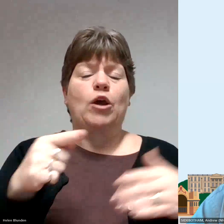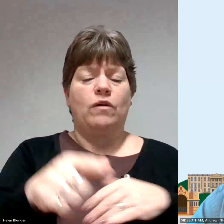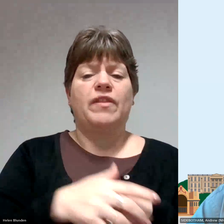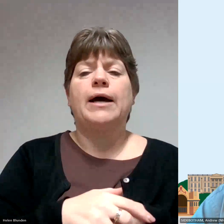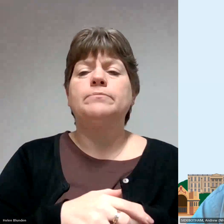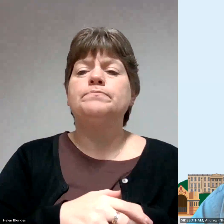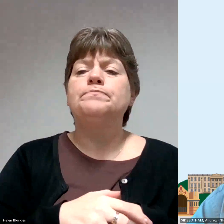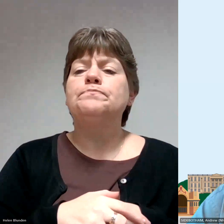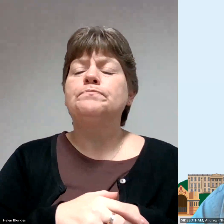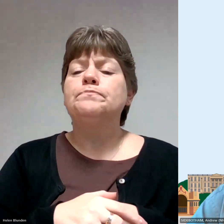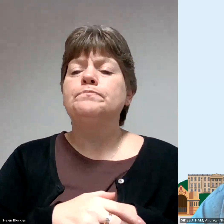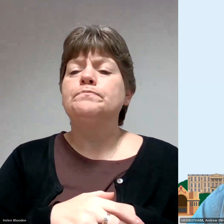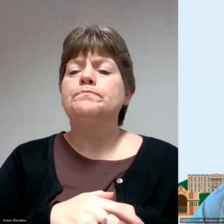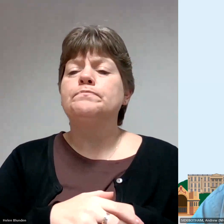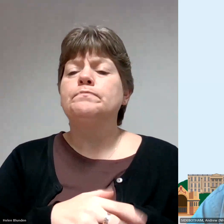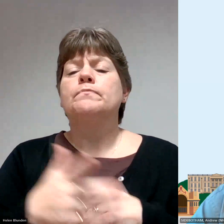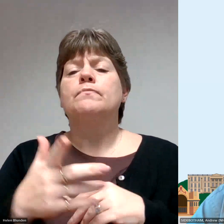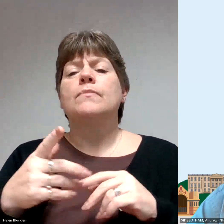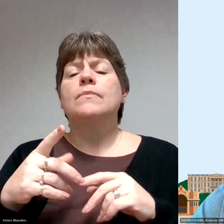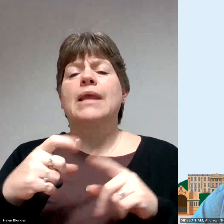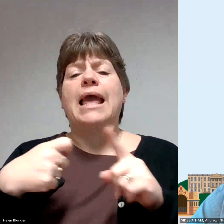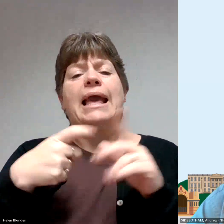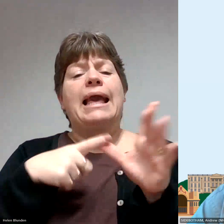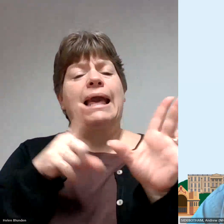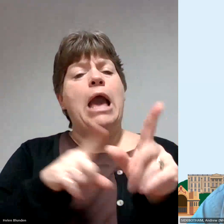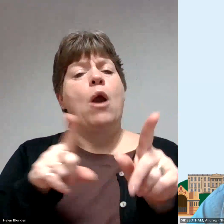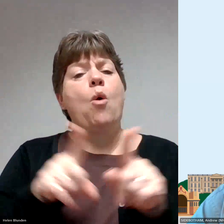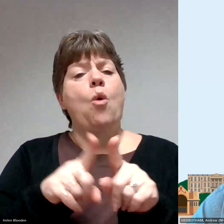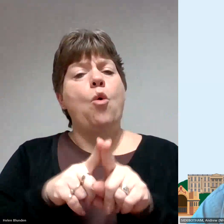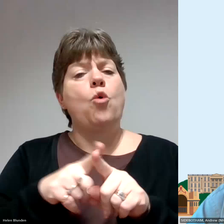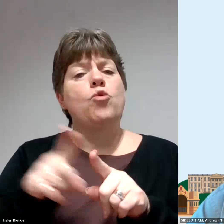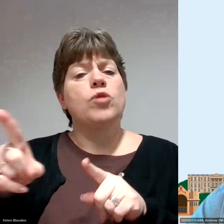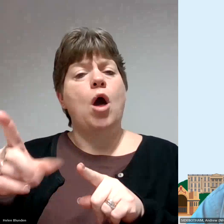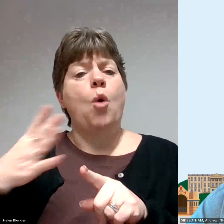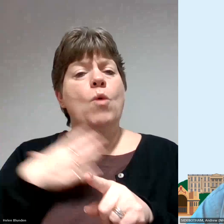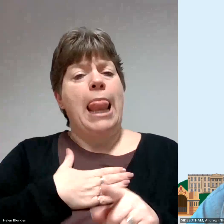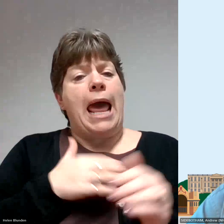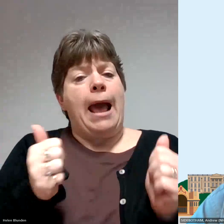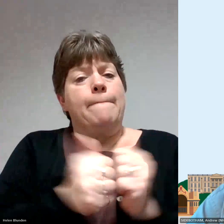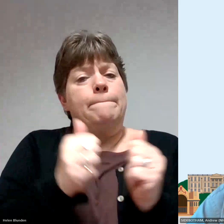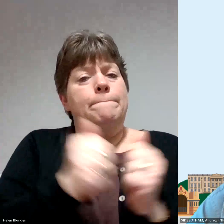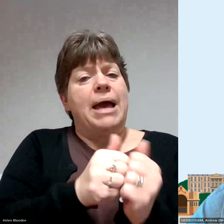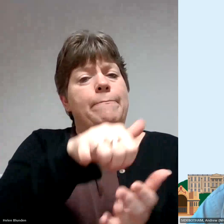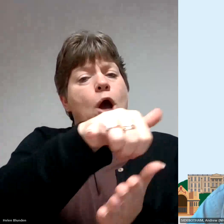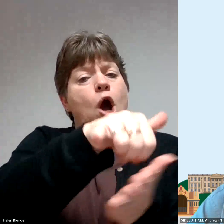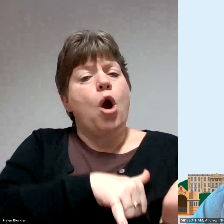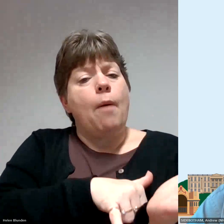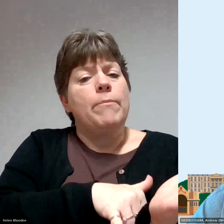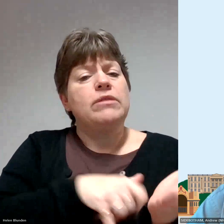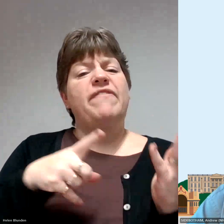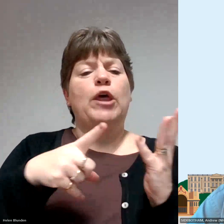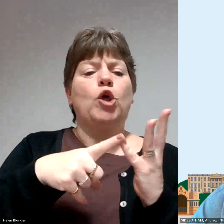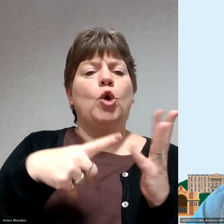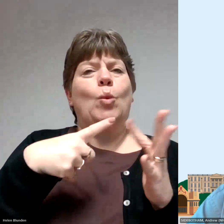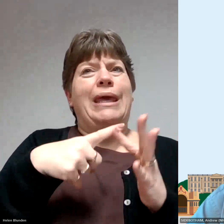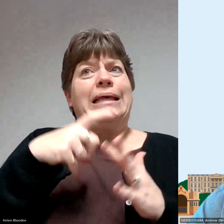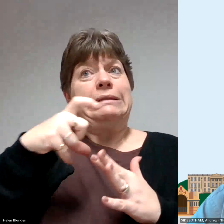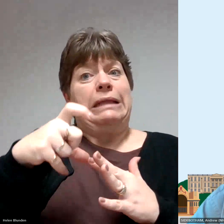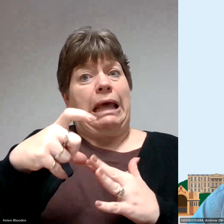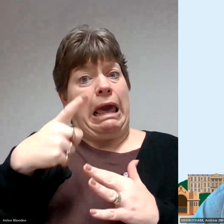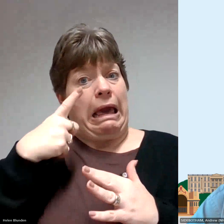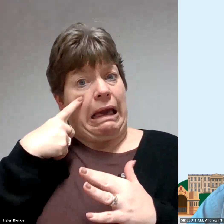Kay. And Kay also would like paper copies of the UEC. Is that